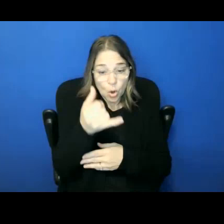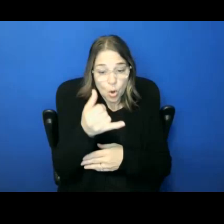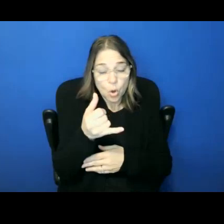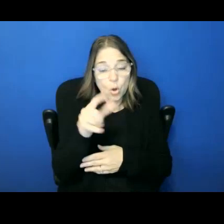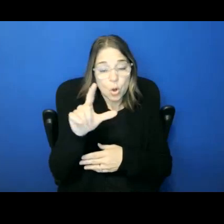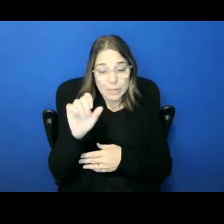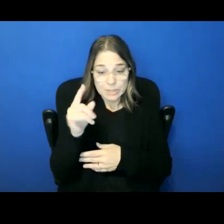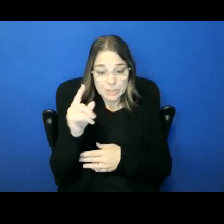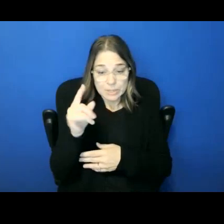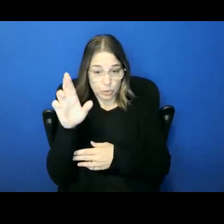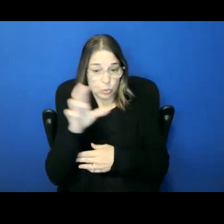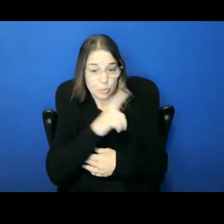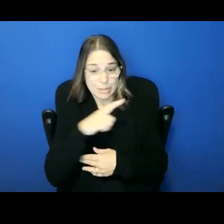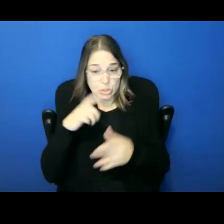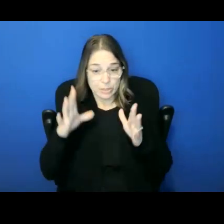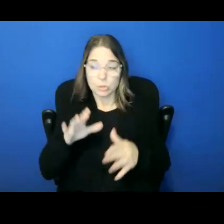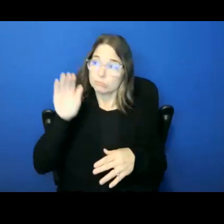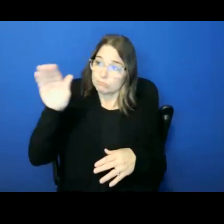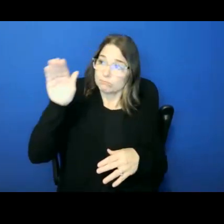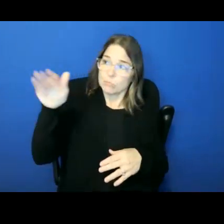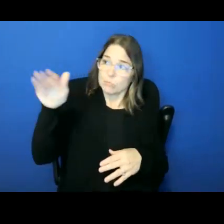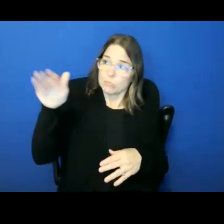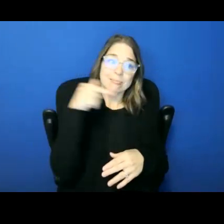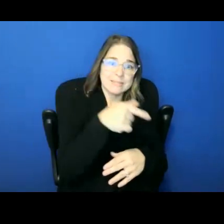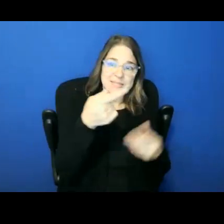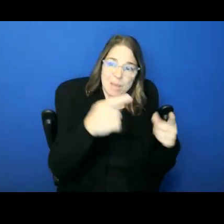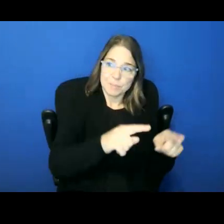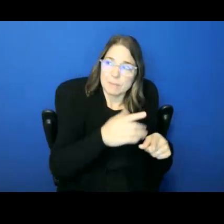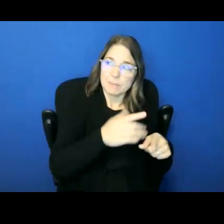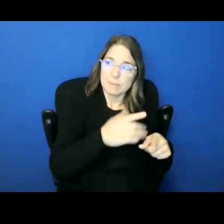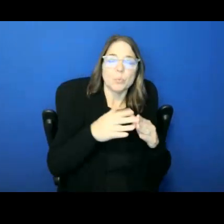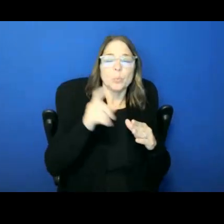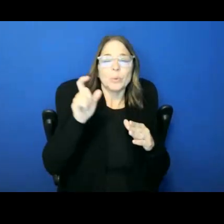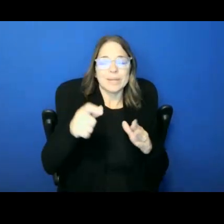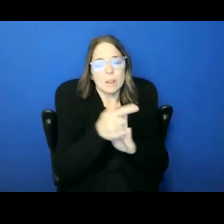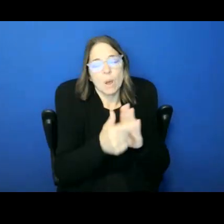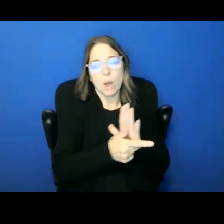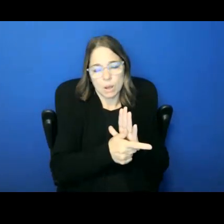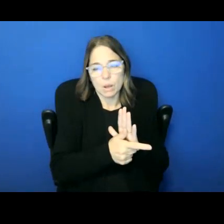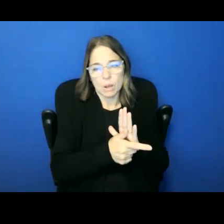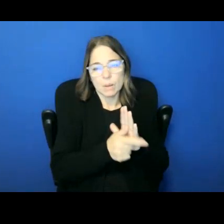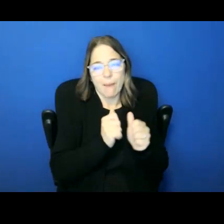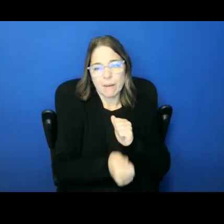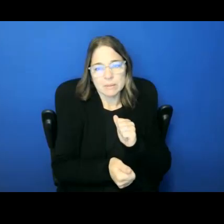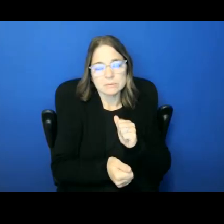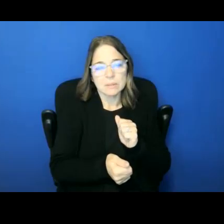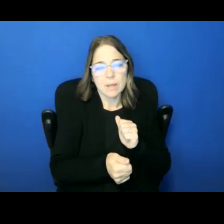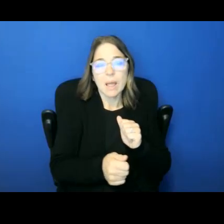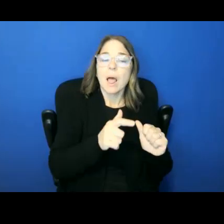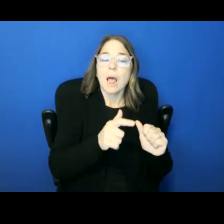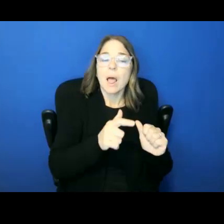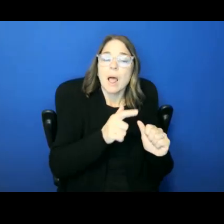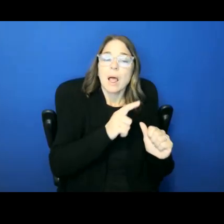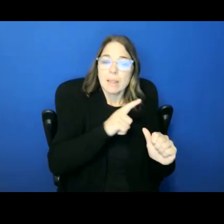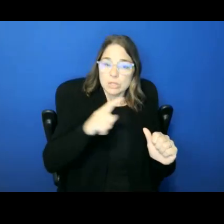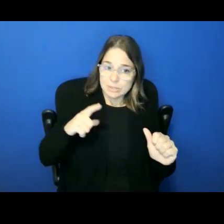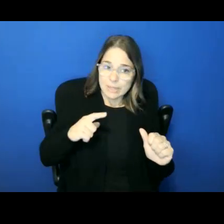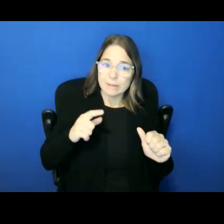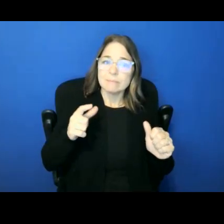look, this is happening in my community and we need legislation. And I think really legislative advocacy is what's going to push